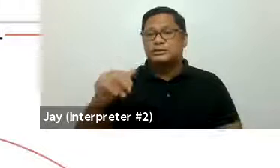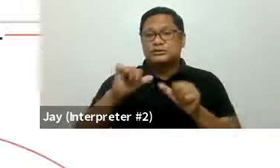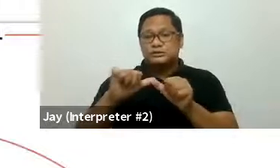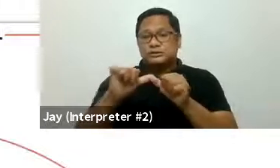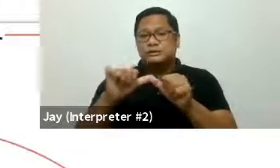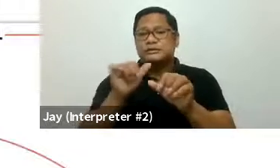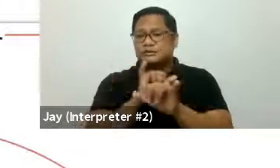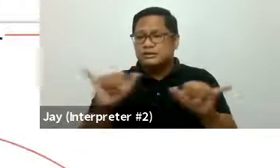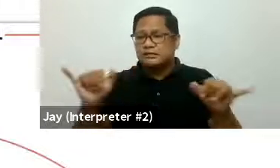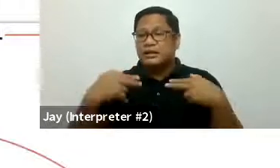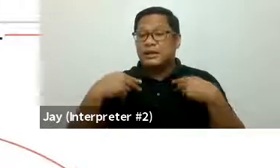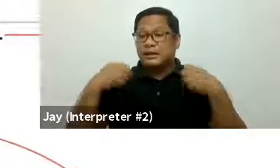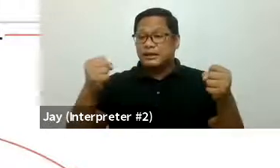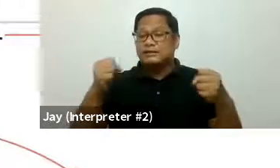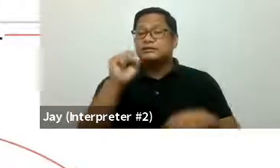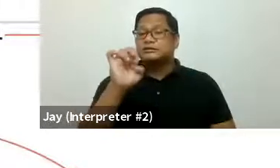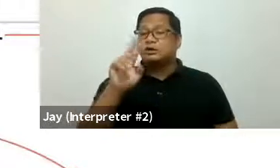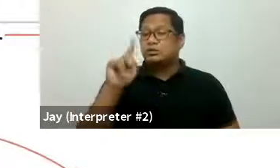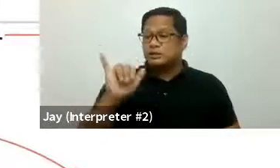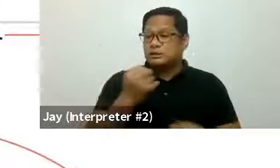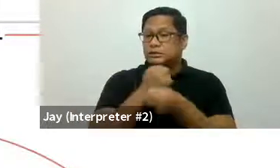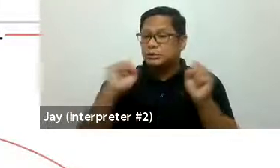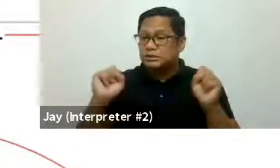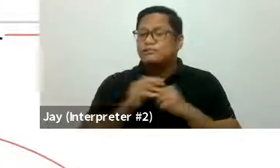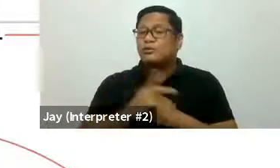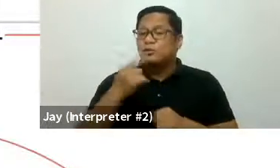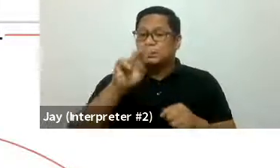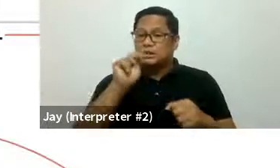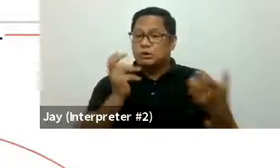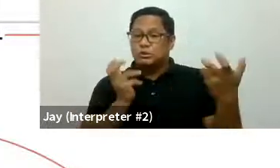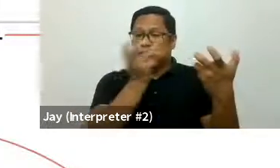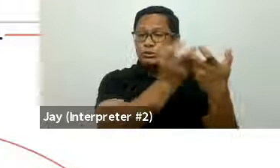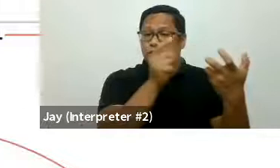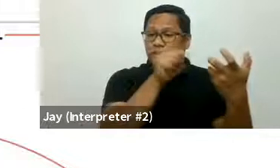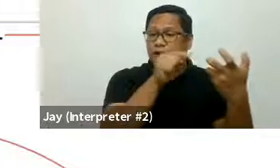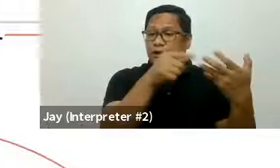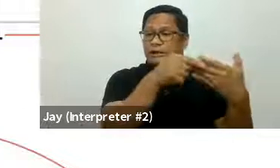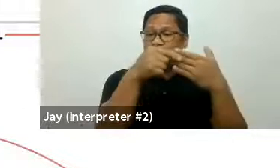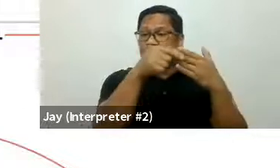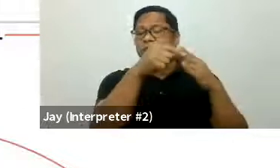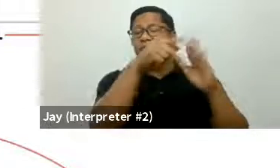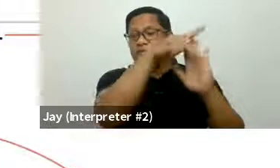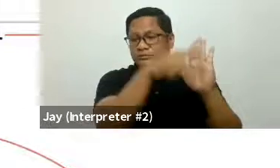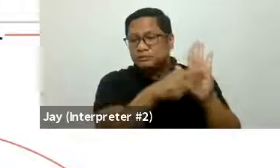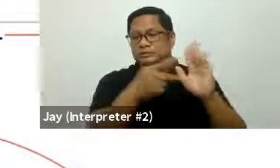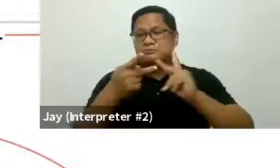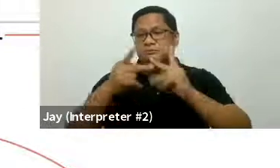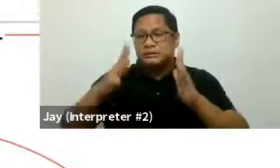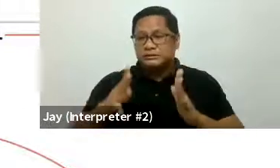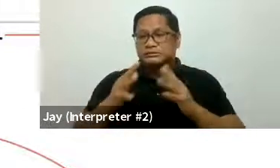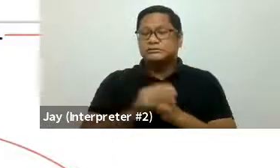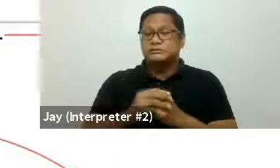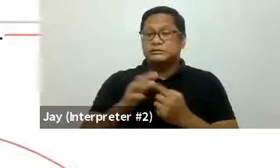health security, the global health security, we need to align with the guiding principles and partnerships, especially with our